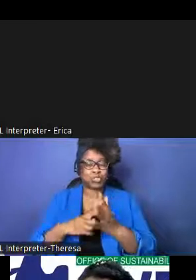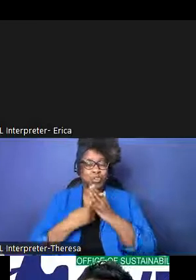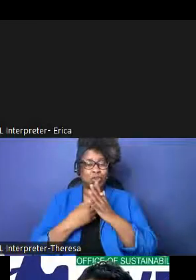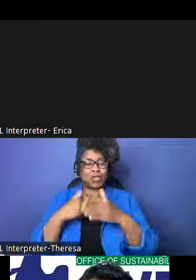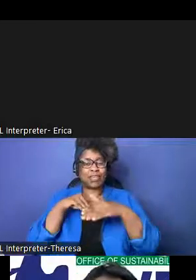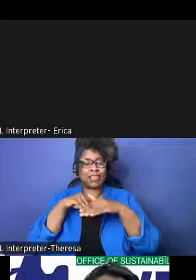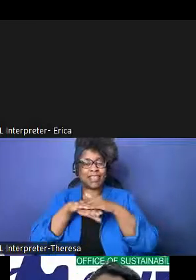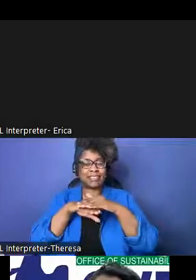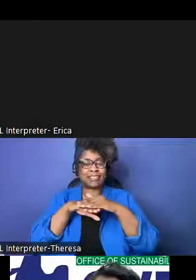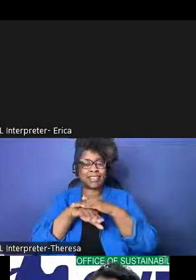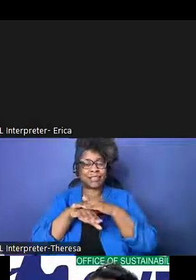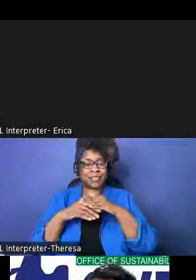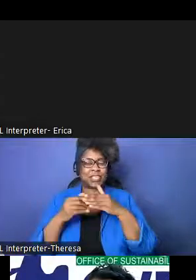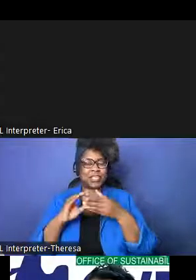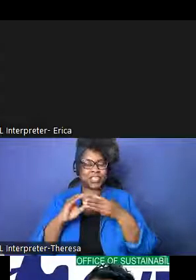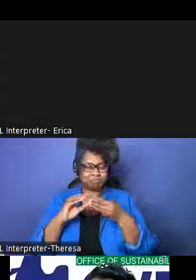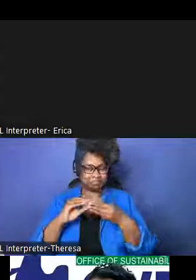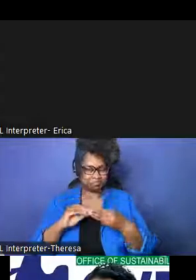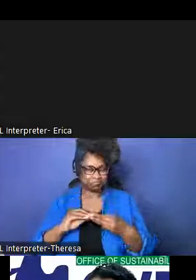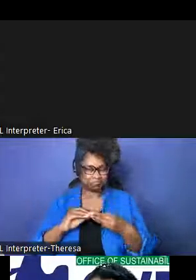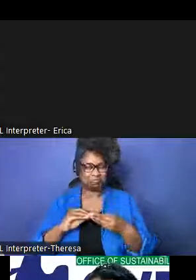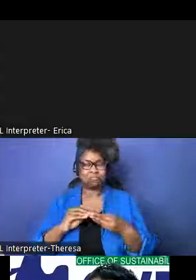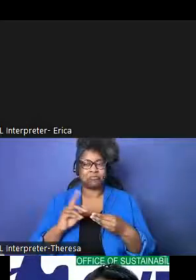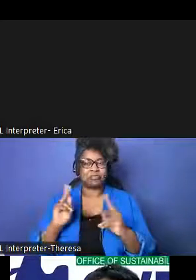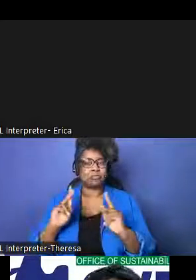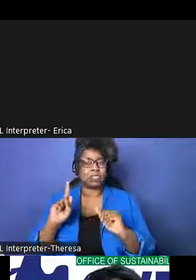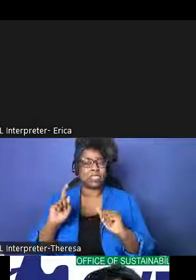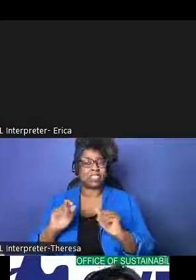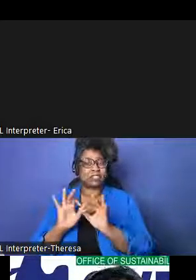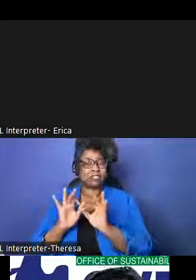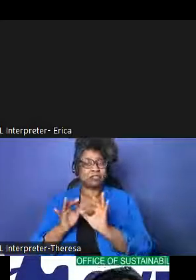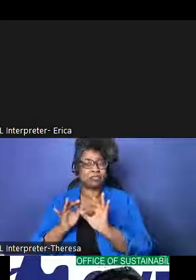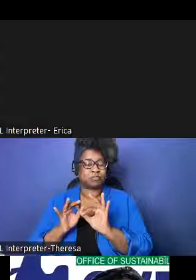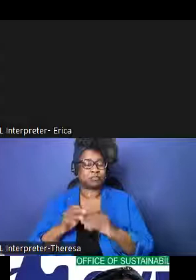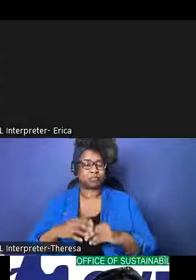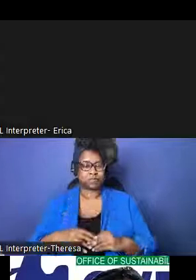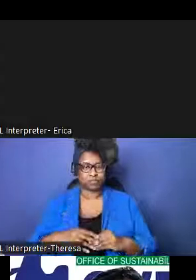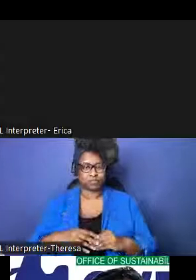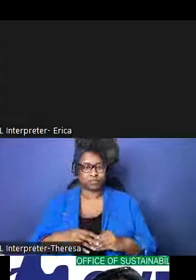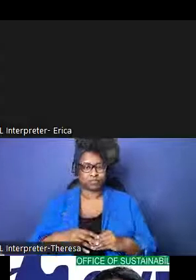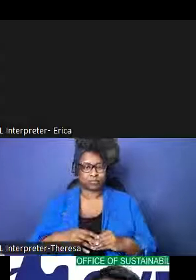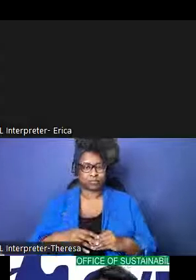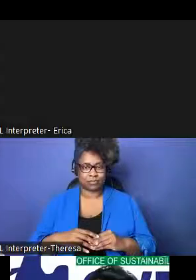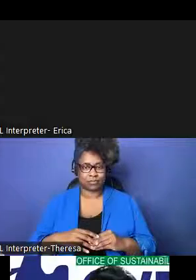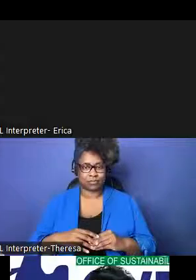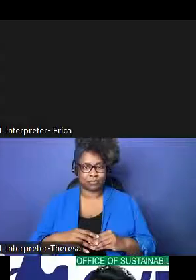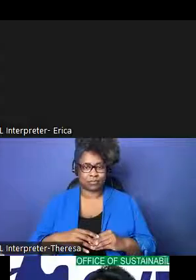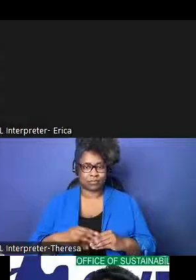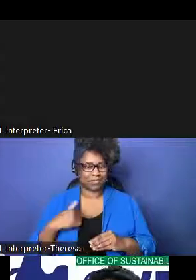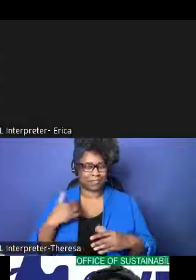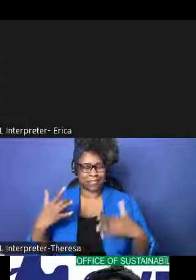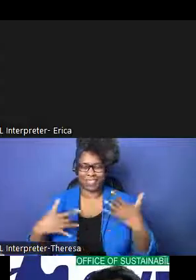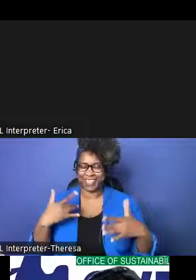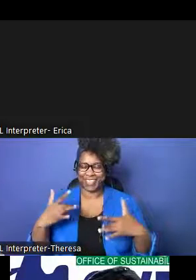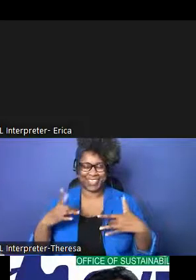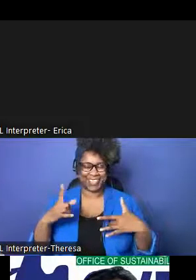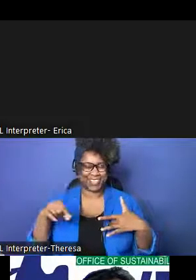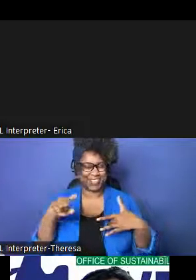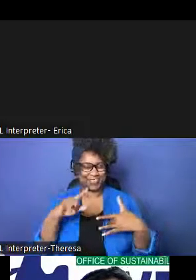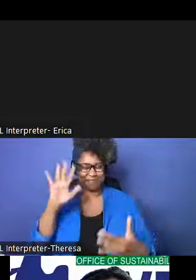accessibility notes for folks who need translation services. So super excited to have you all